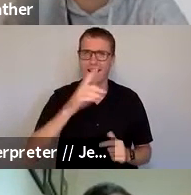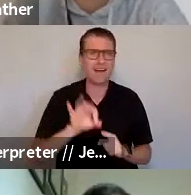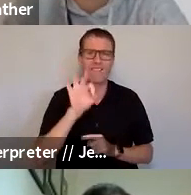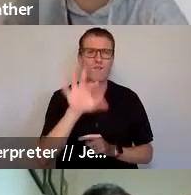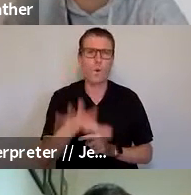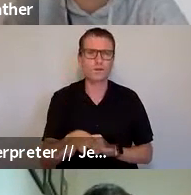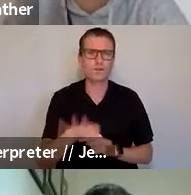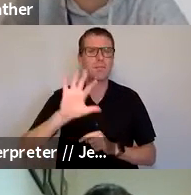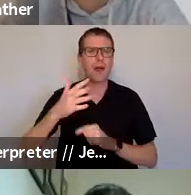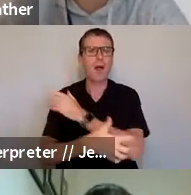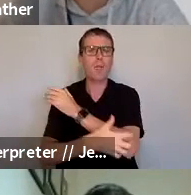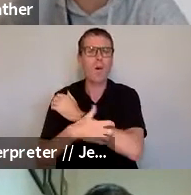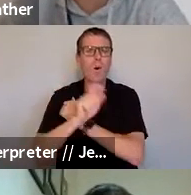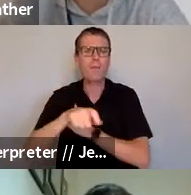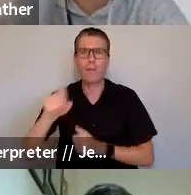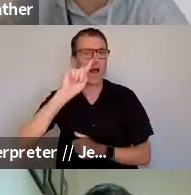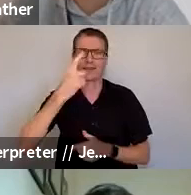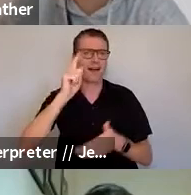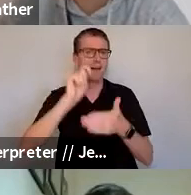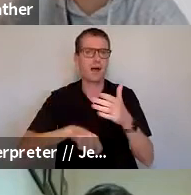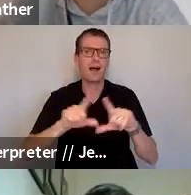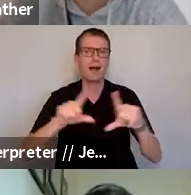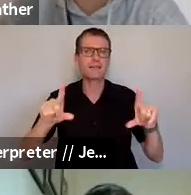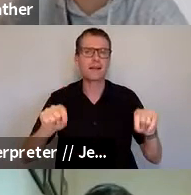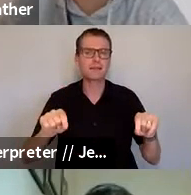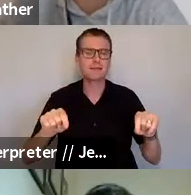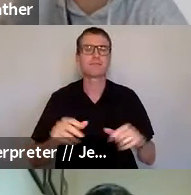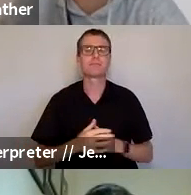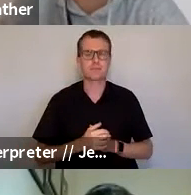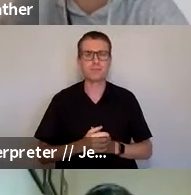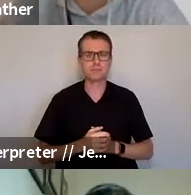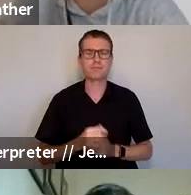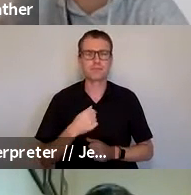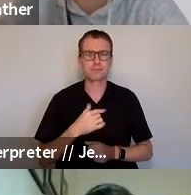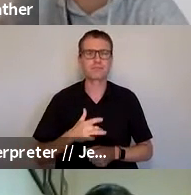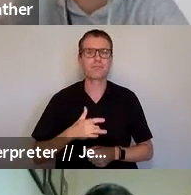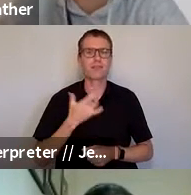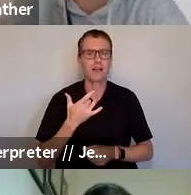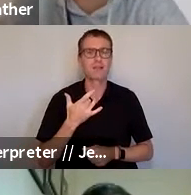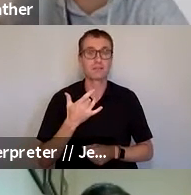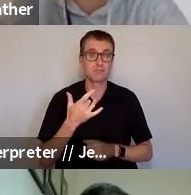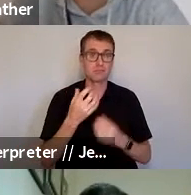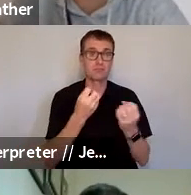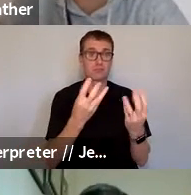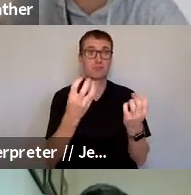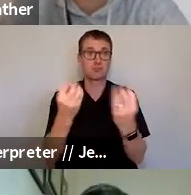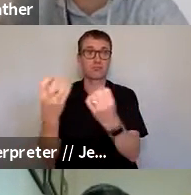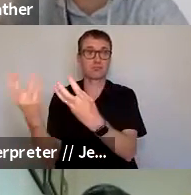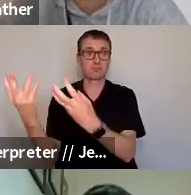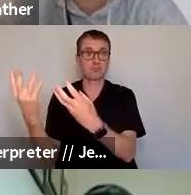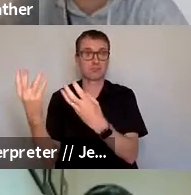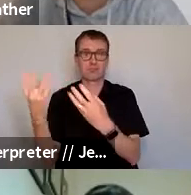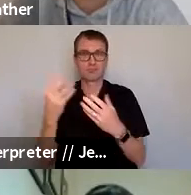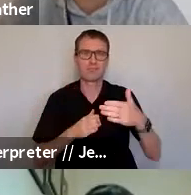long tail to this, then there will be more and more people who will struggle to get access to the arts simply because they can't